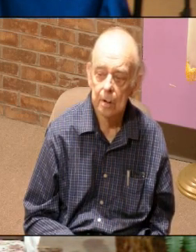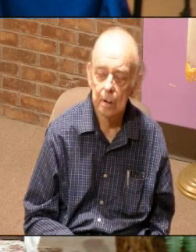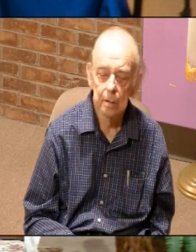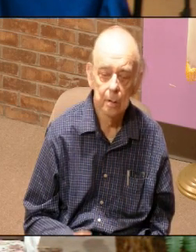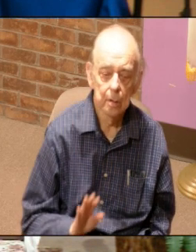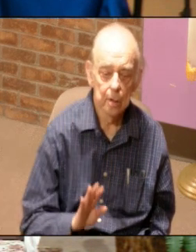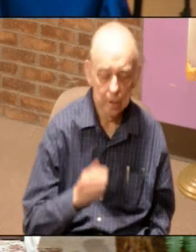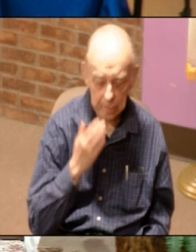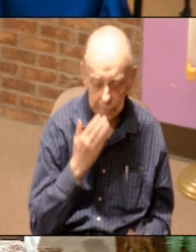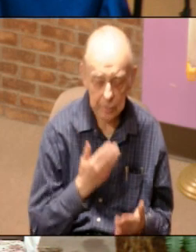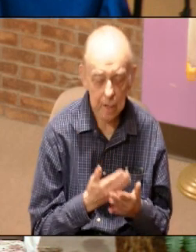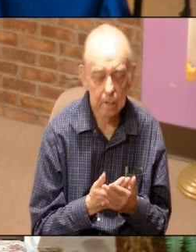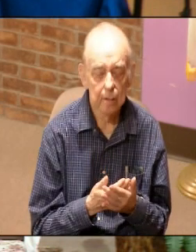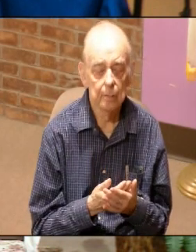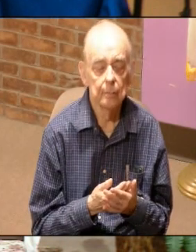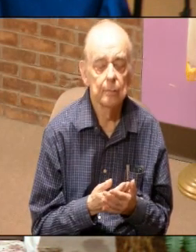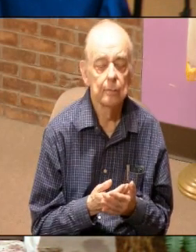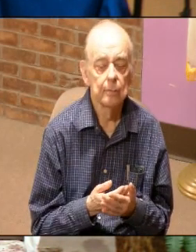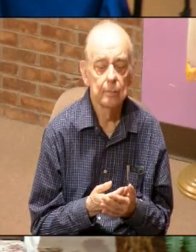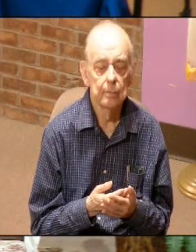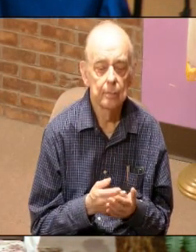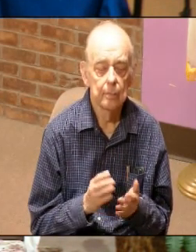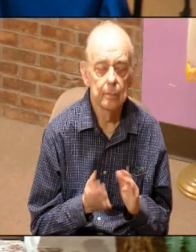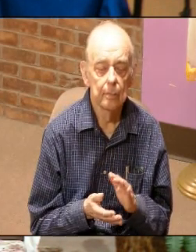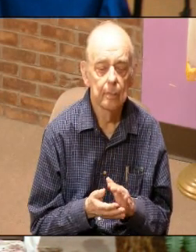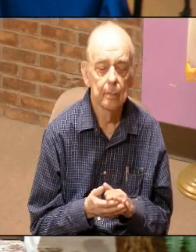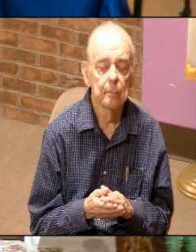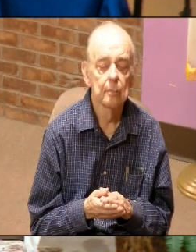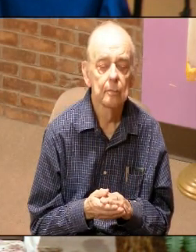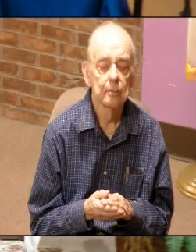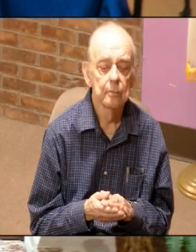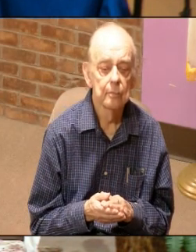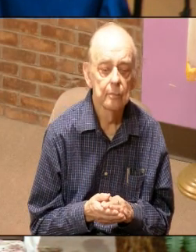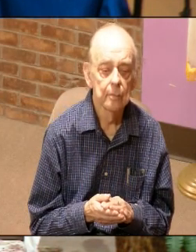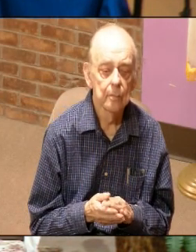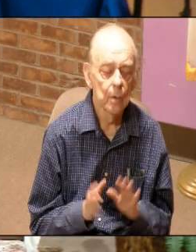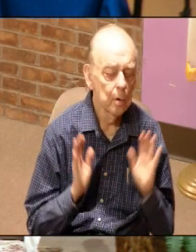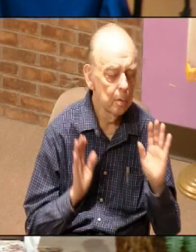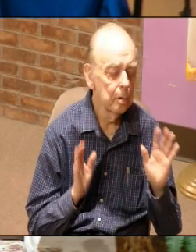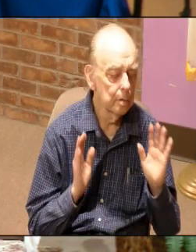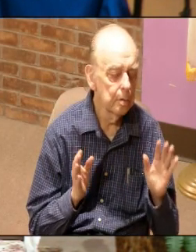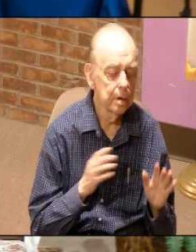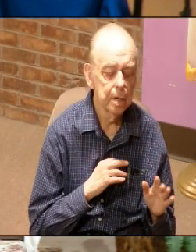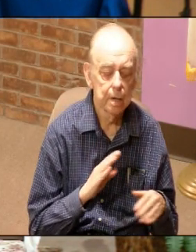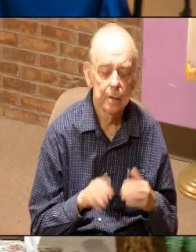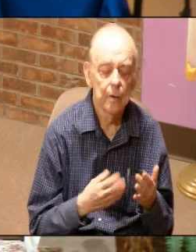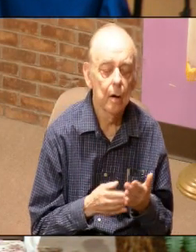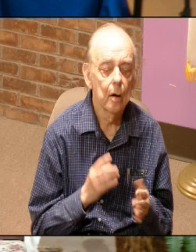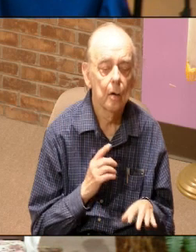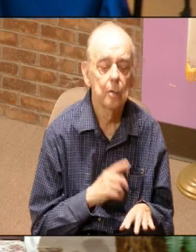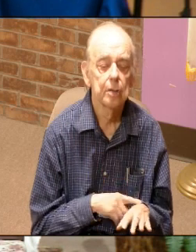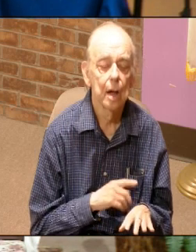Her son became the greatest king of all times.